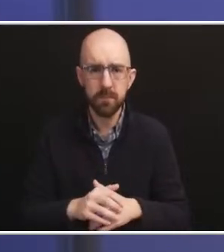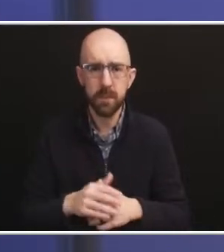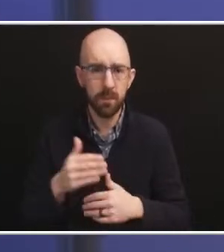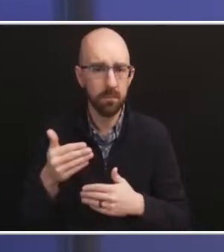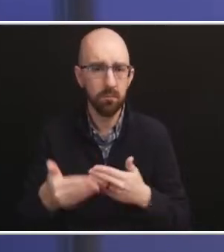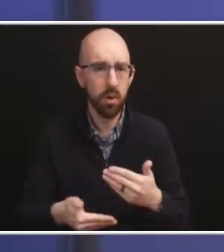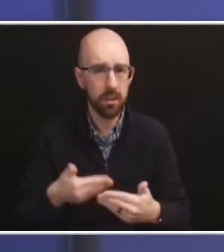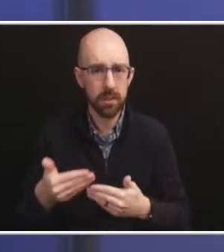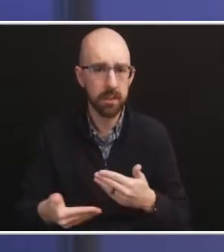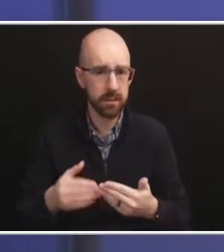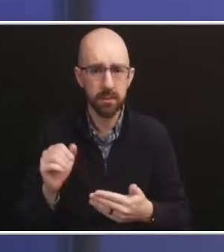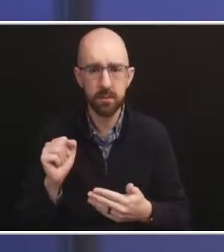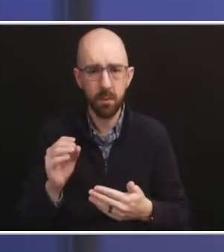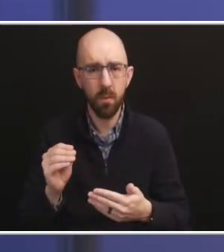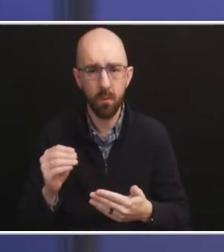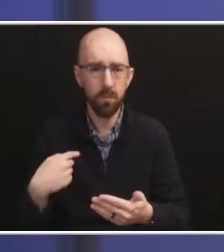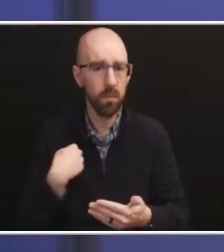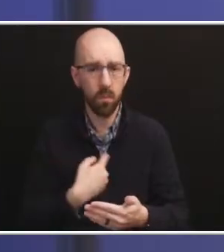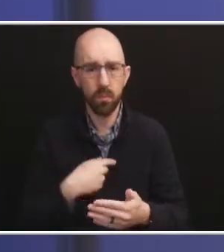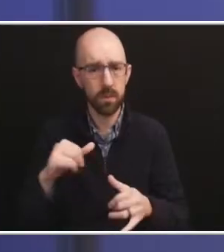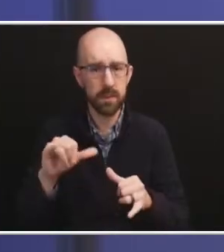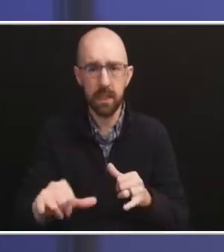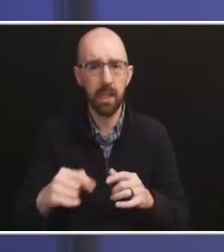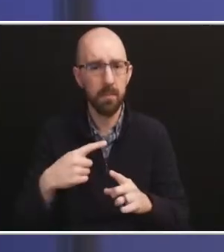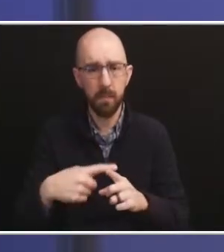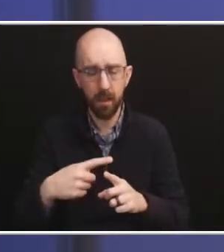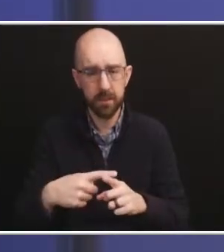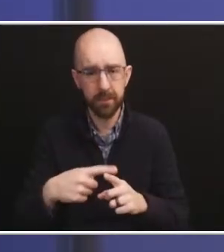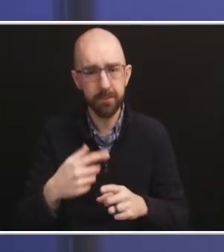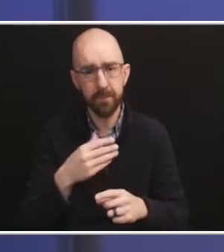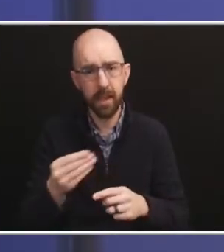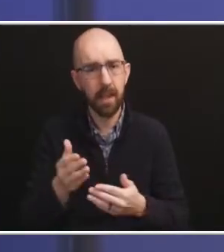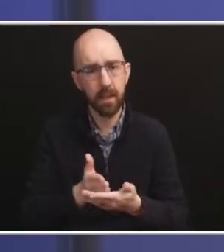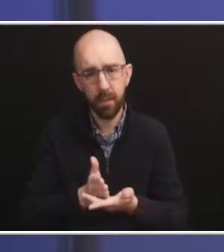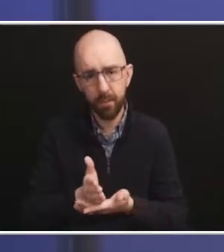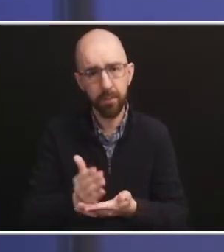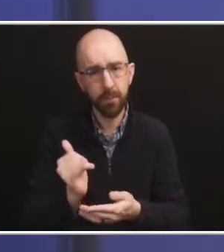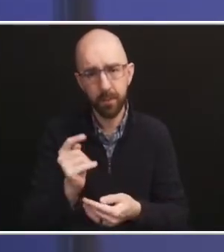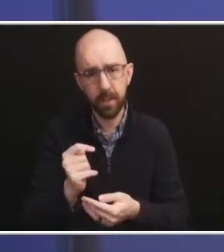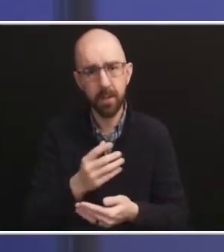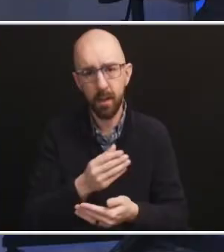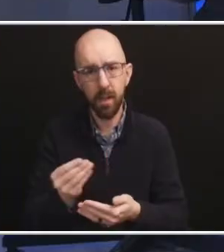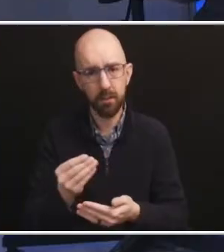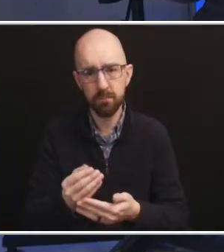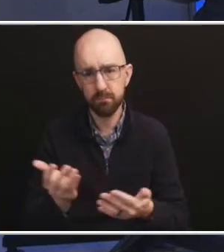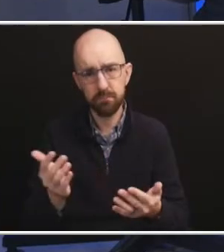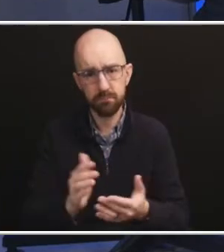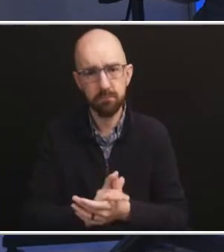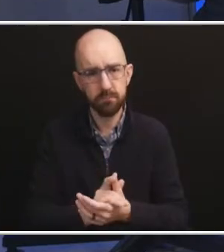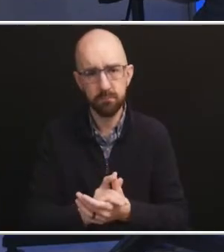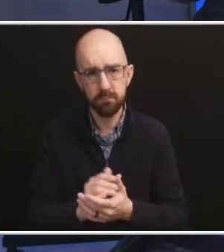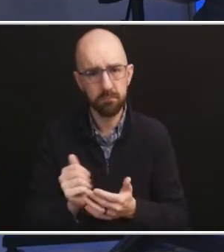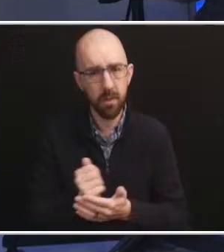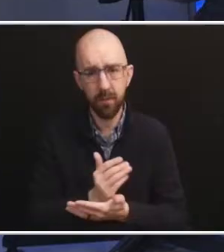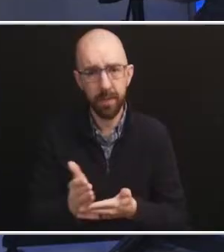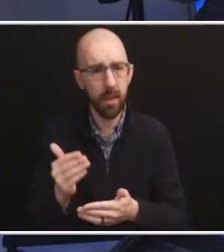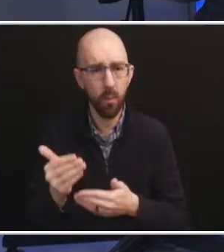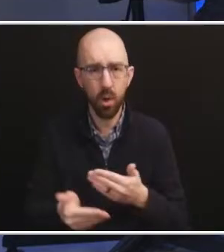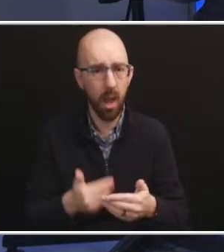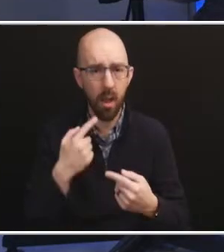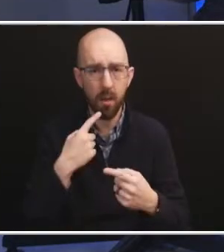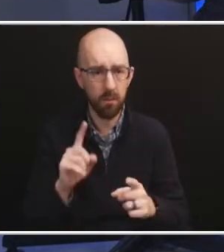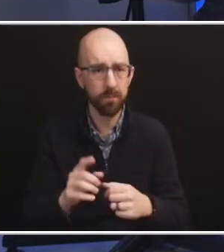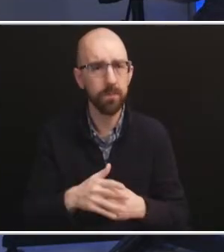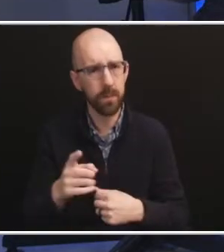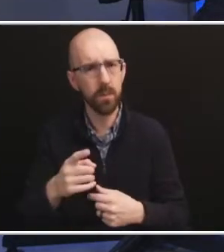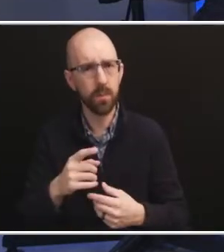So, but we stayed positive and got through it. And so when you went in, everything you worked out. said you heard out pretty quickly that you would